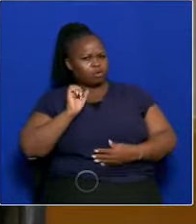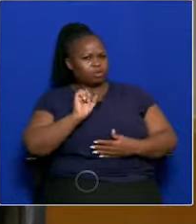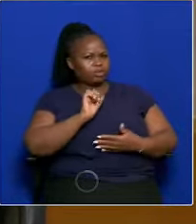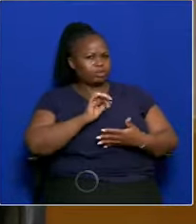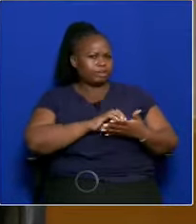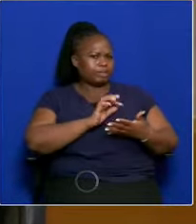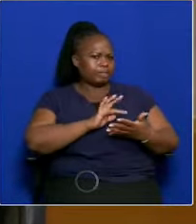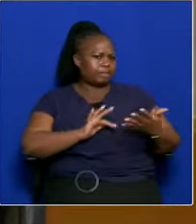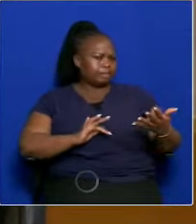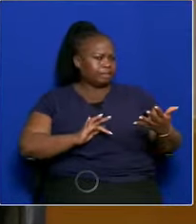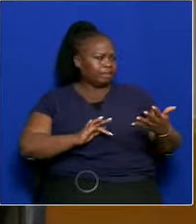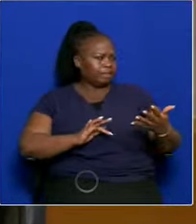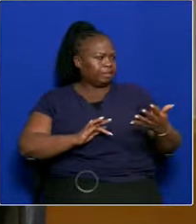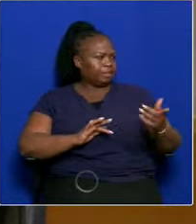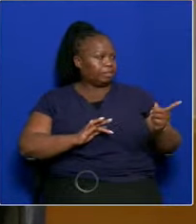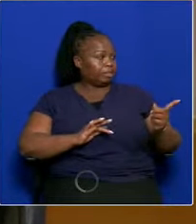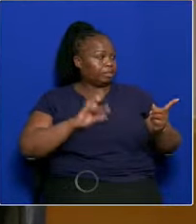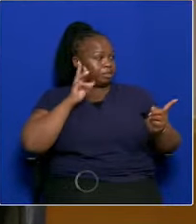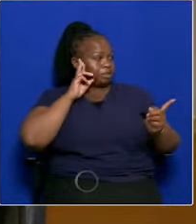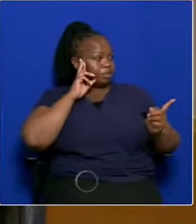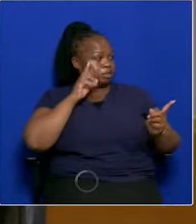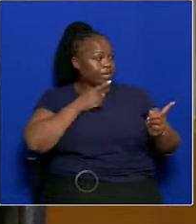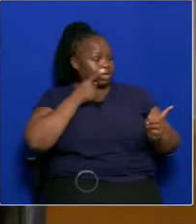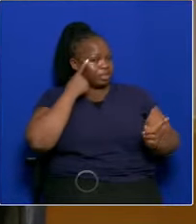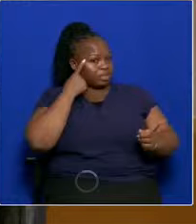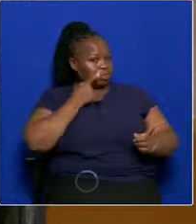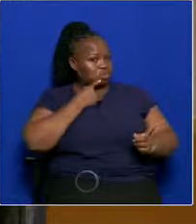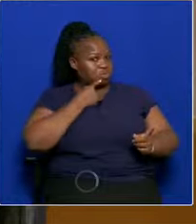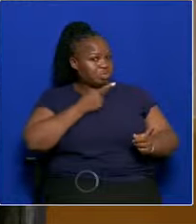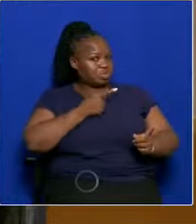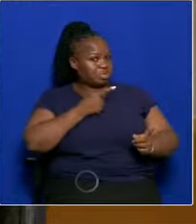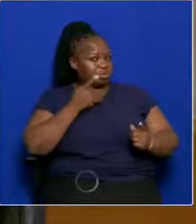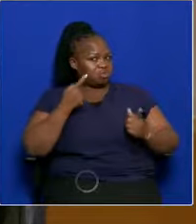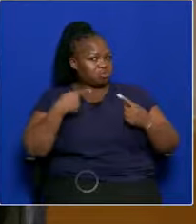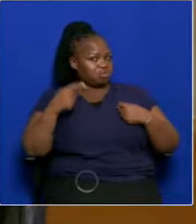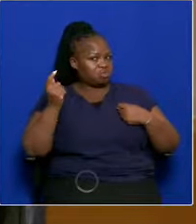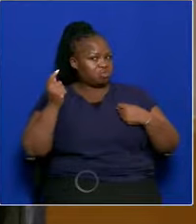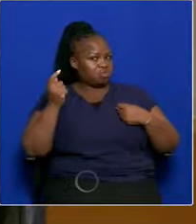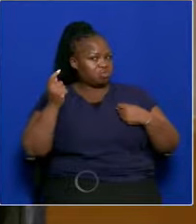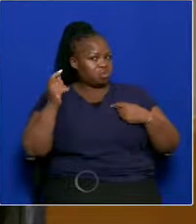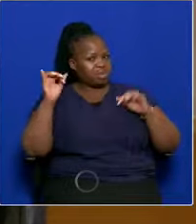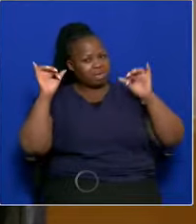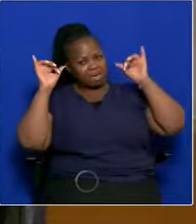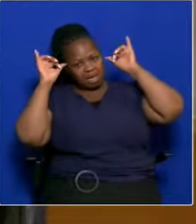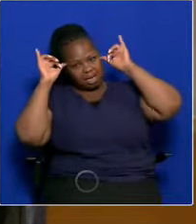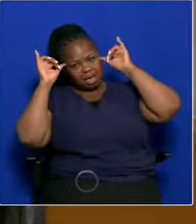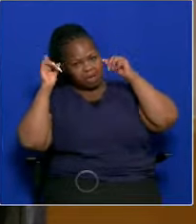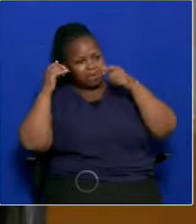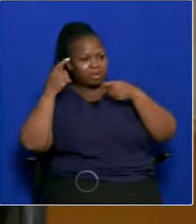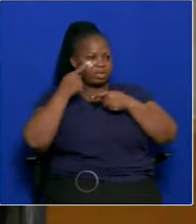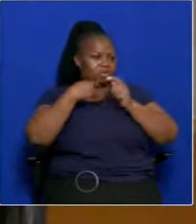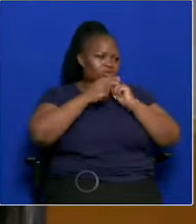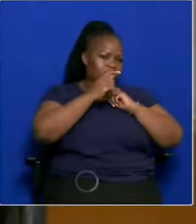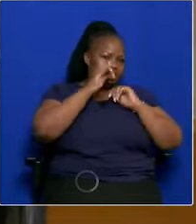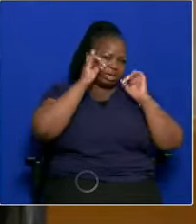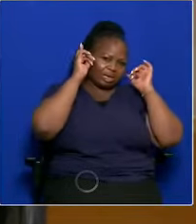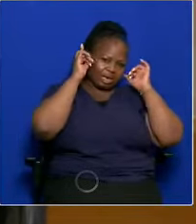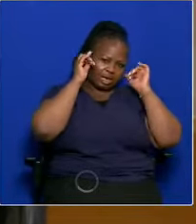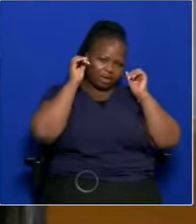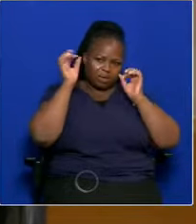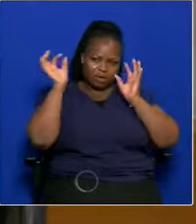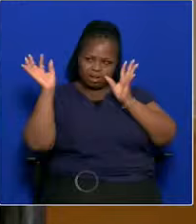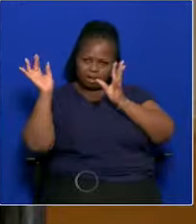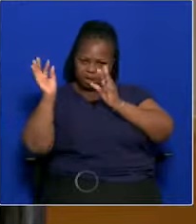I remember, I think you said you sold a cow here, another cow there, and so on. Yeah. And did you pay